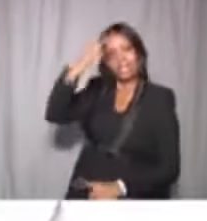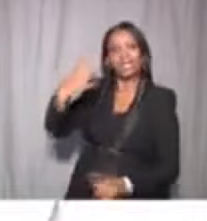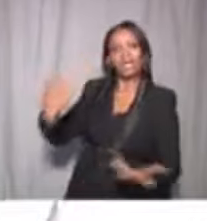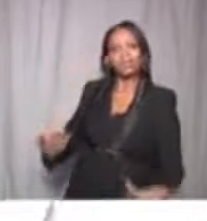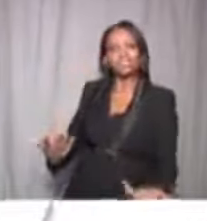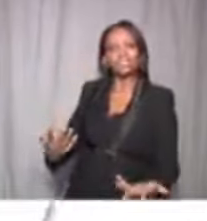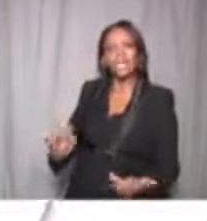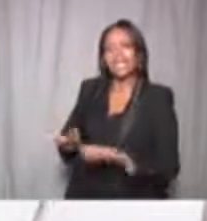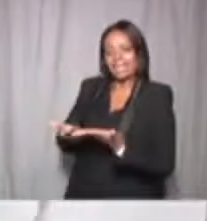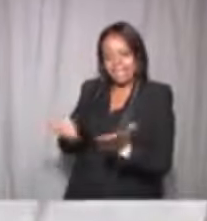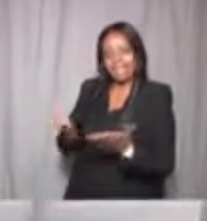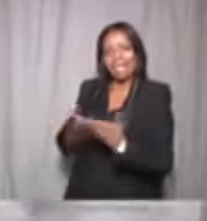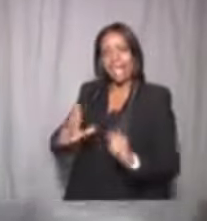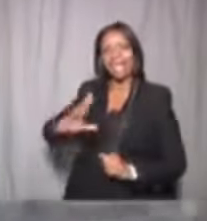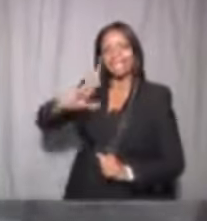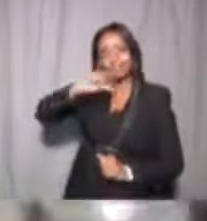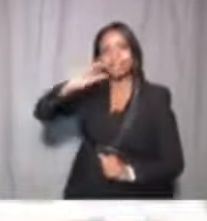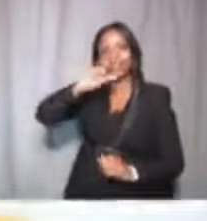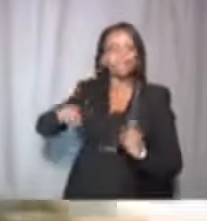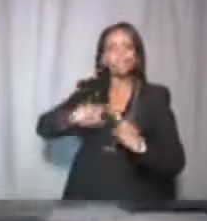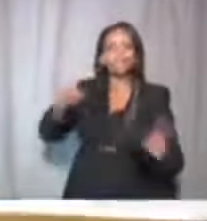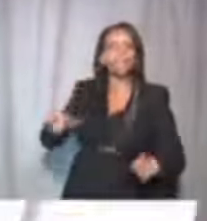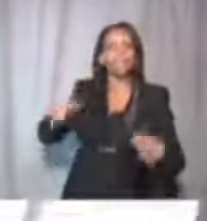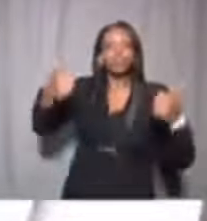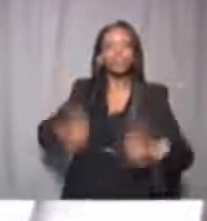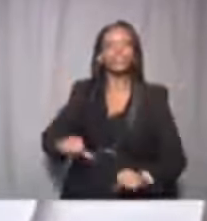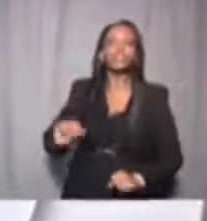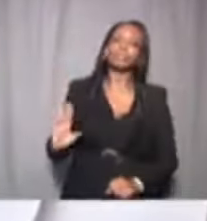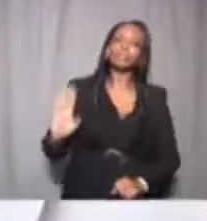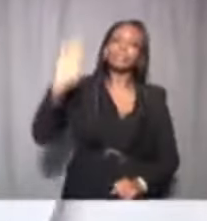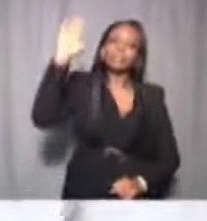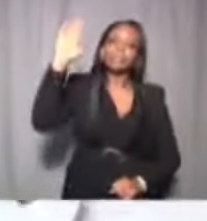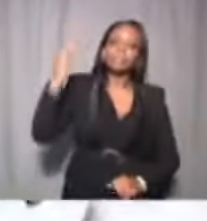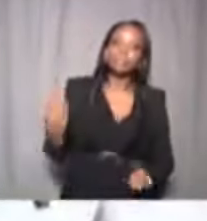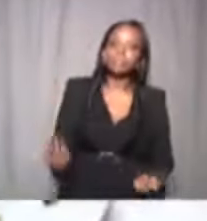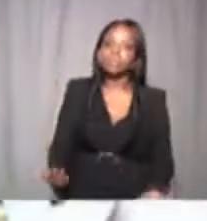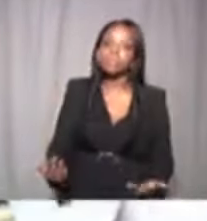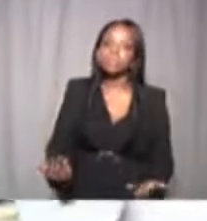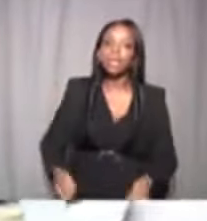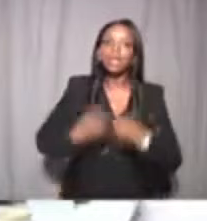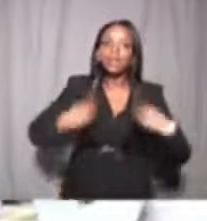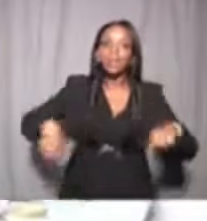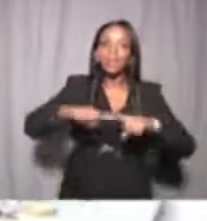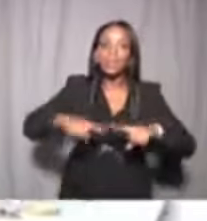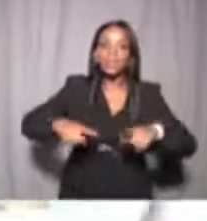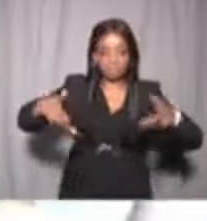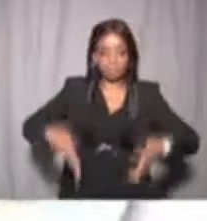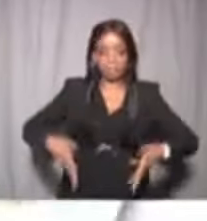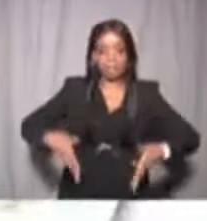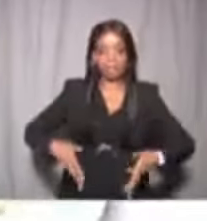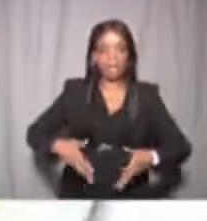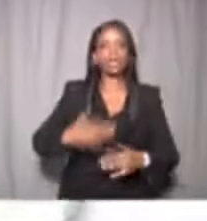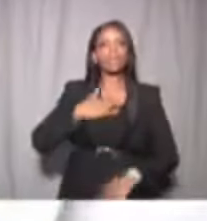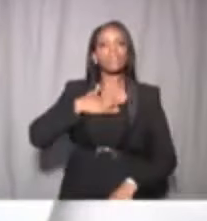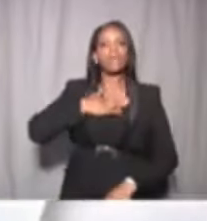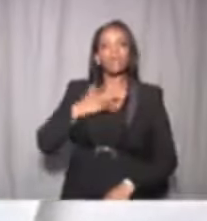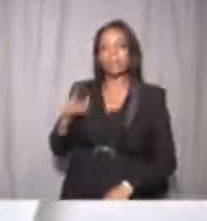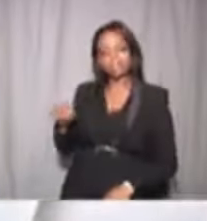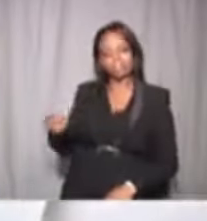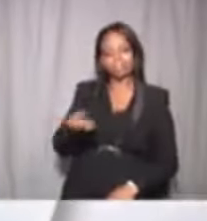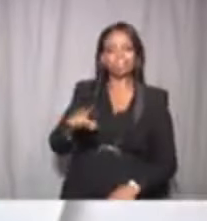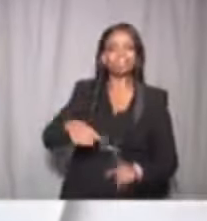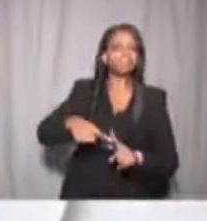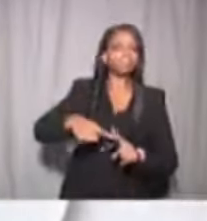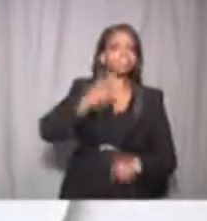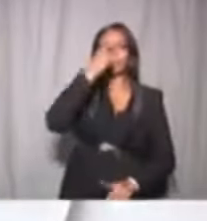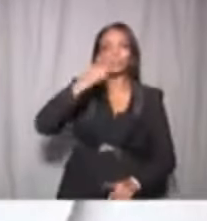are speaking at will without even raising any order. We think that they must exit this gallery.